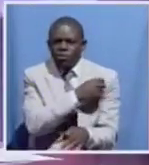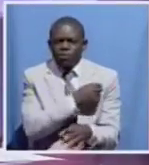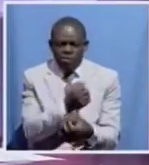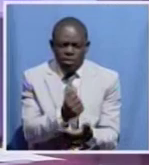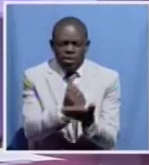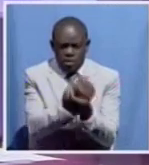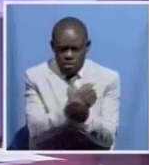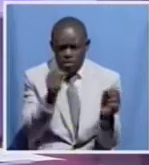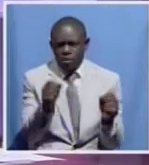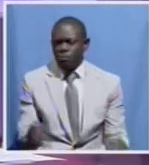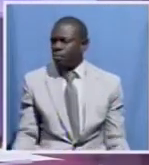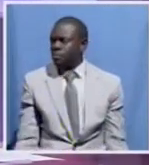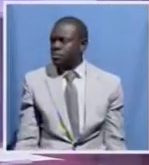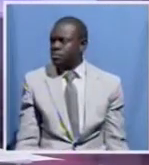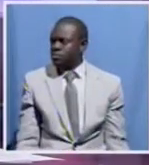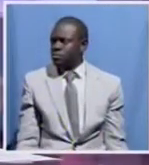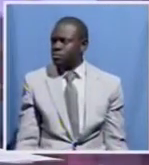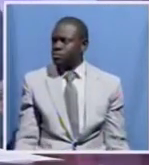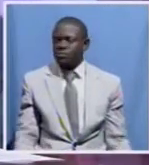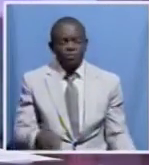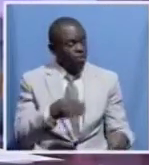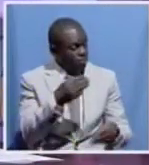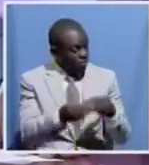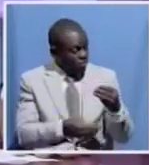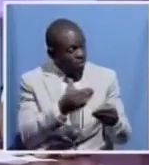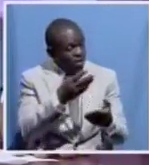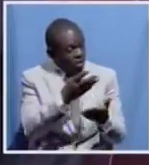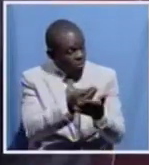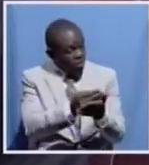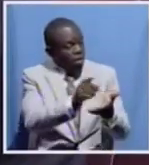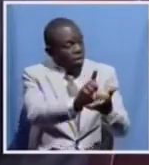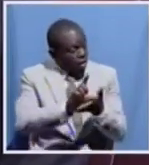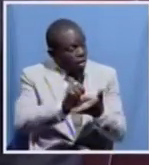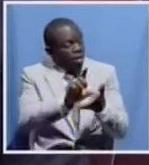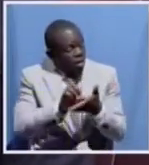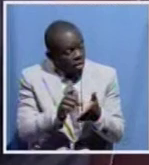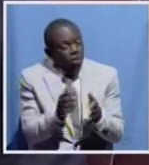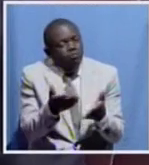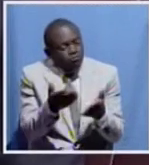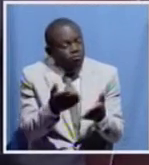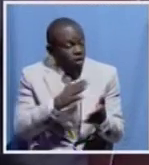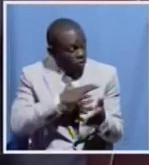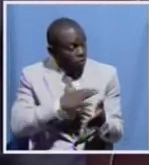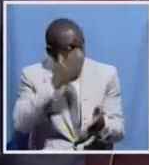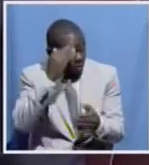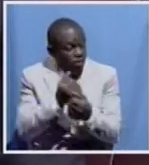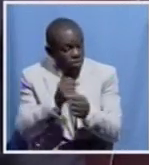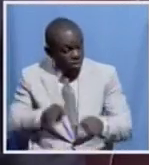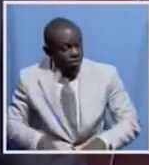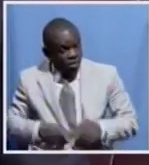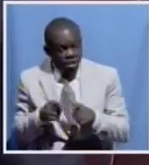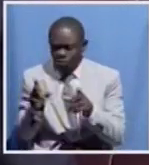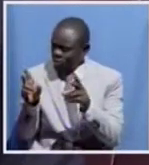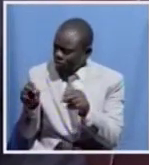the risk, you would say? Sorry? Worth the risk of accumulating more No, I wouldn't even call it a risk. I wouldn't call it a risk. I think it's